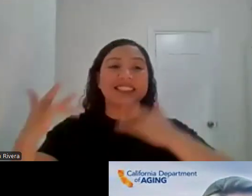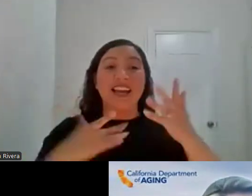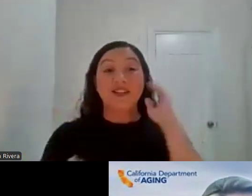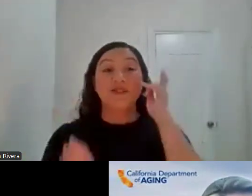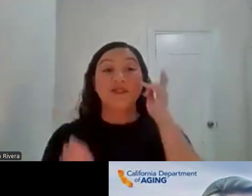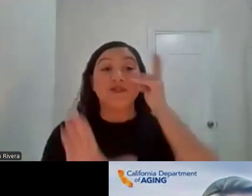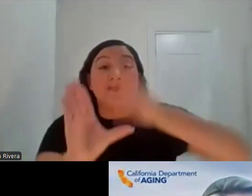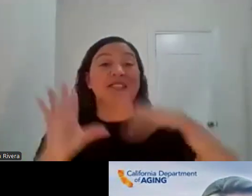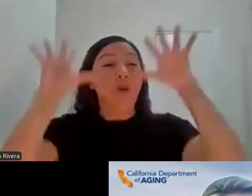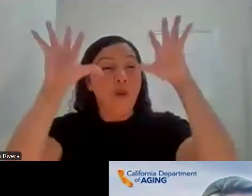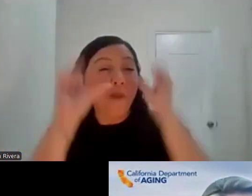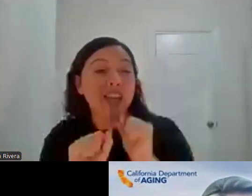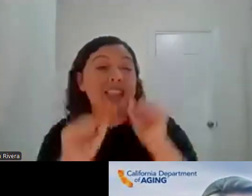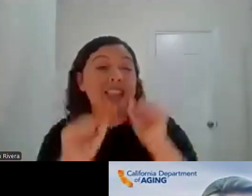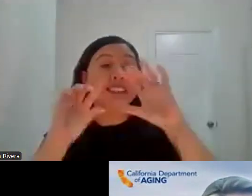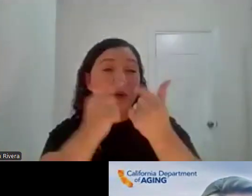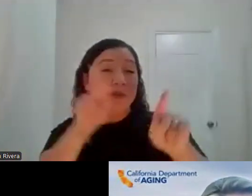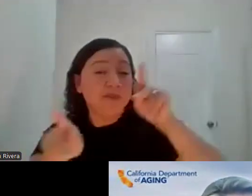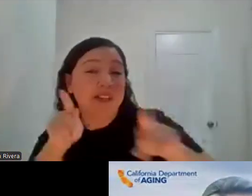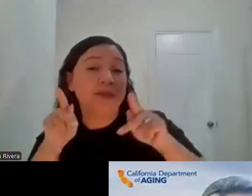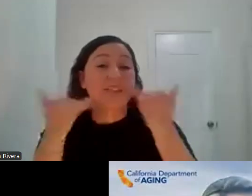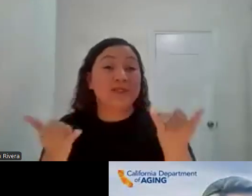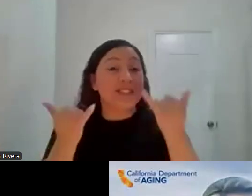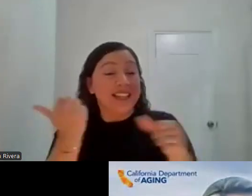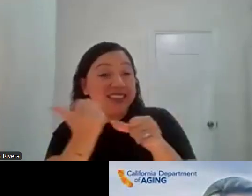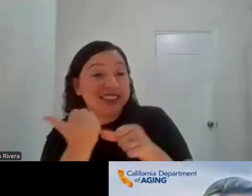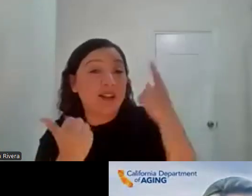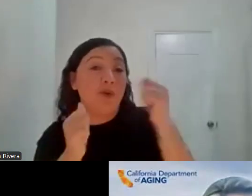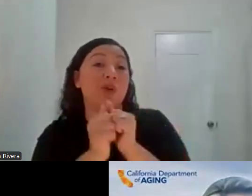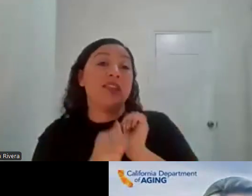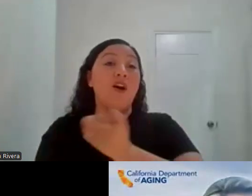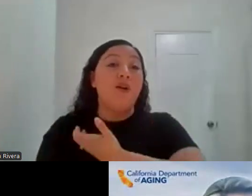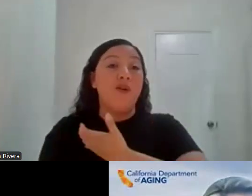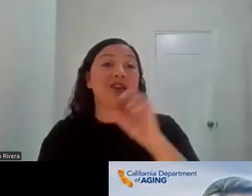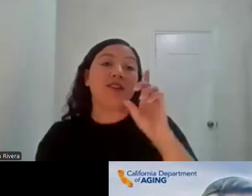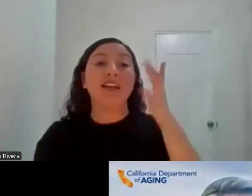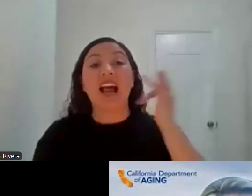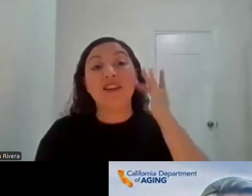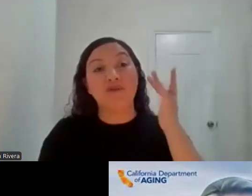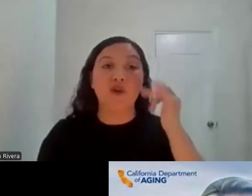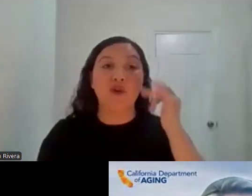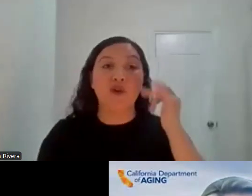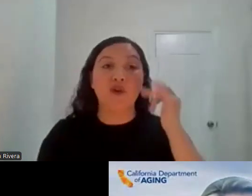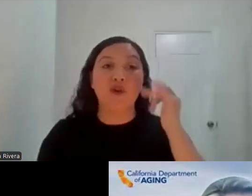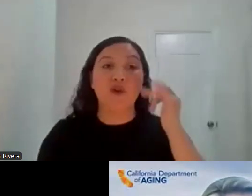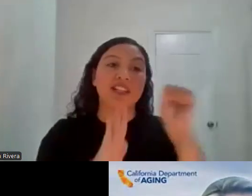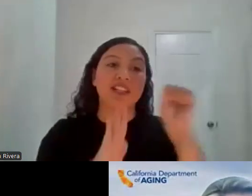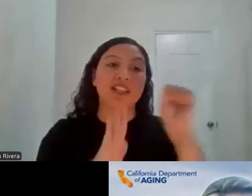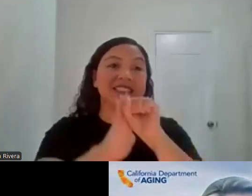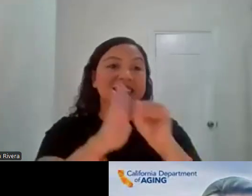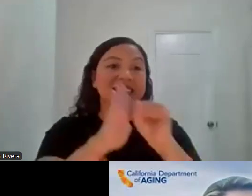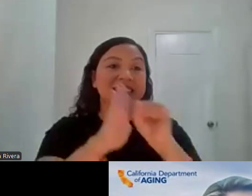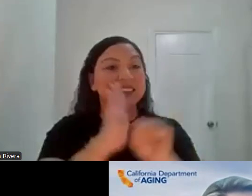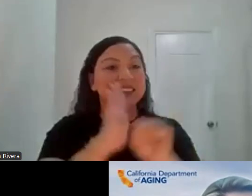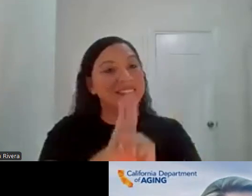people and to be able to assist the Department of Aging and the state of California in really looking at what's